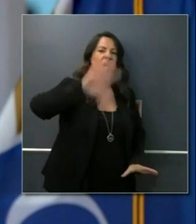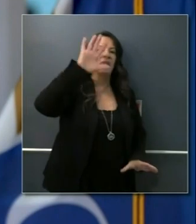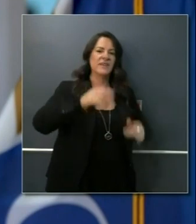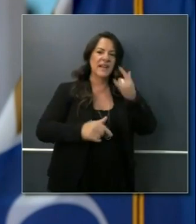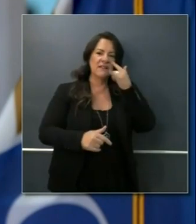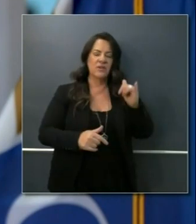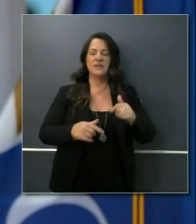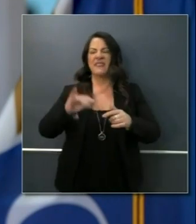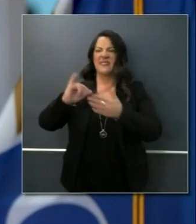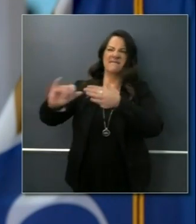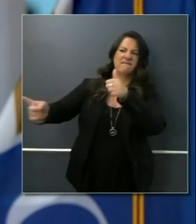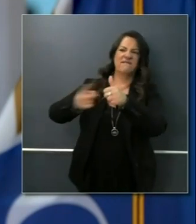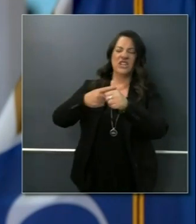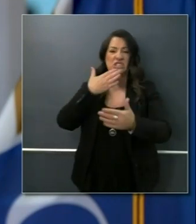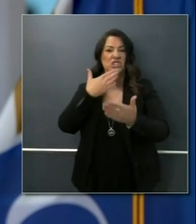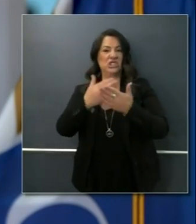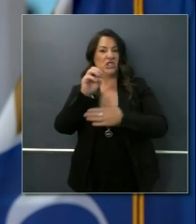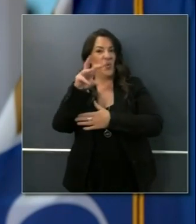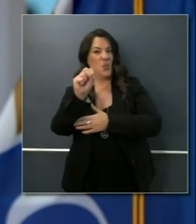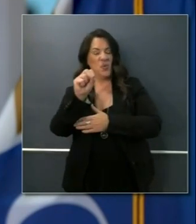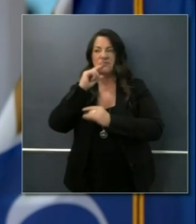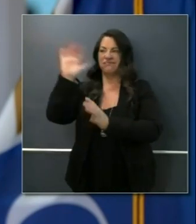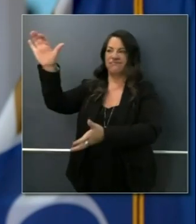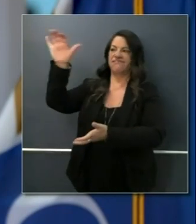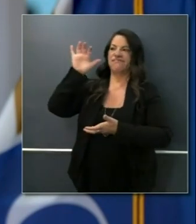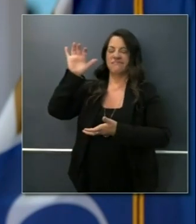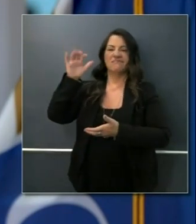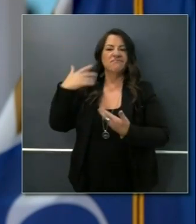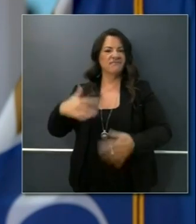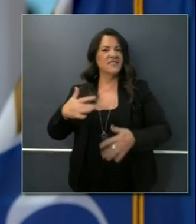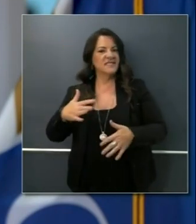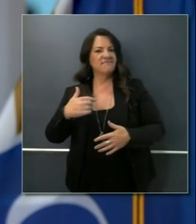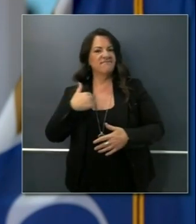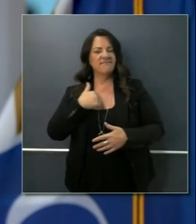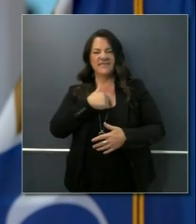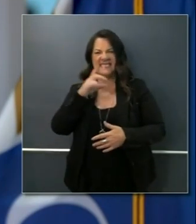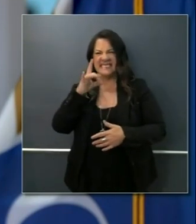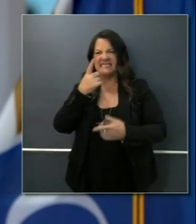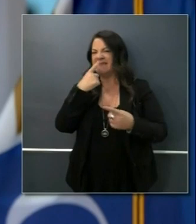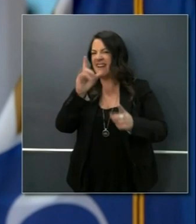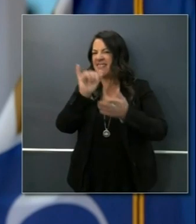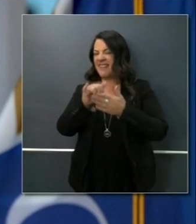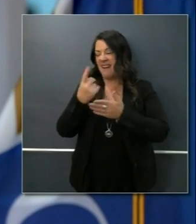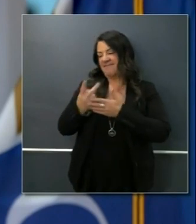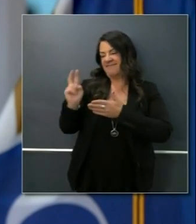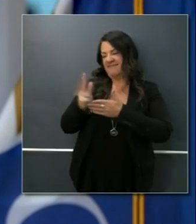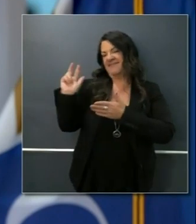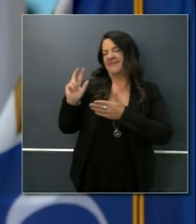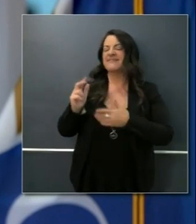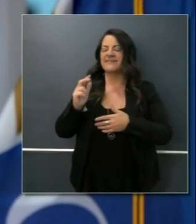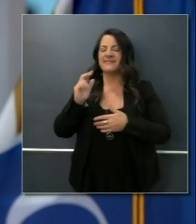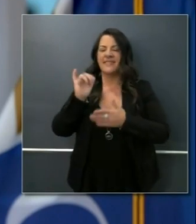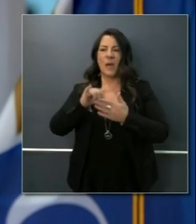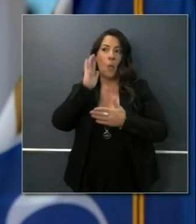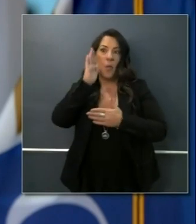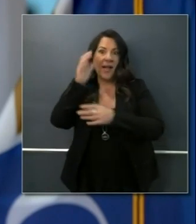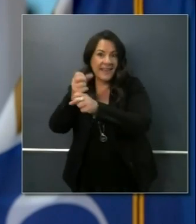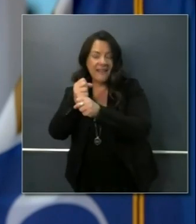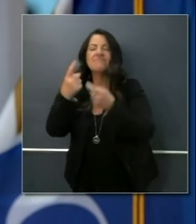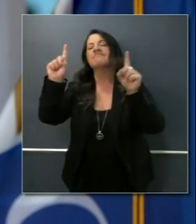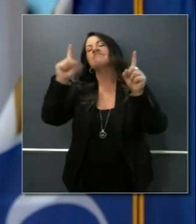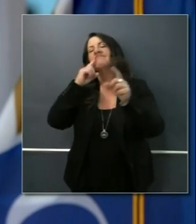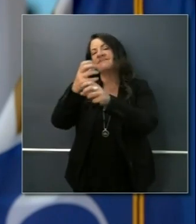first large shipment from a new commitment that we had announced a few weeks ago in the state of California. It came in on